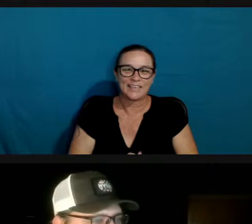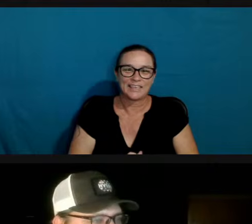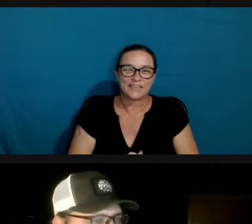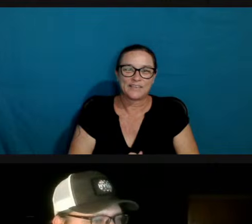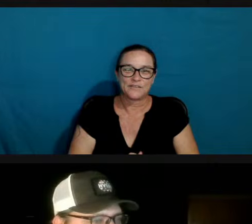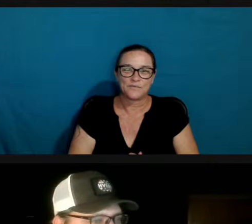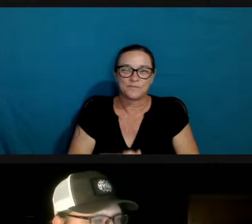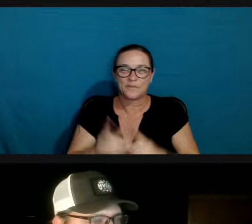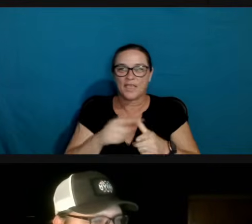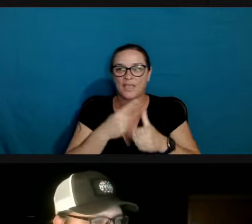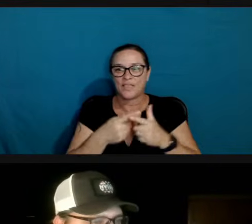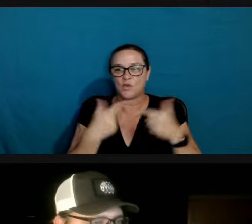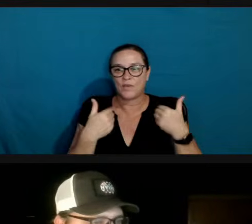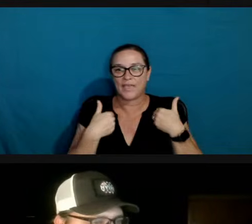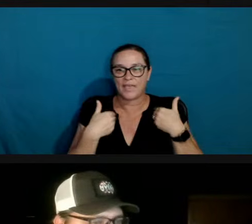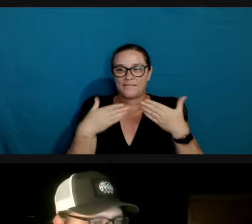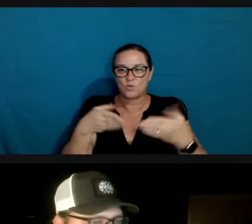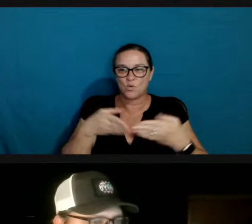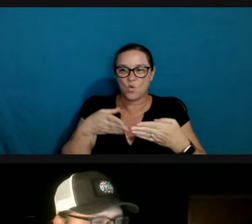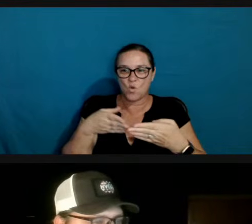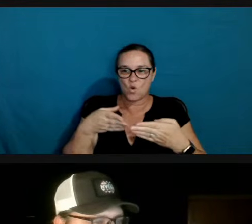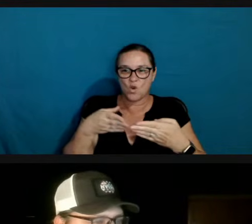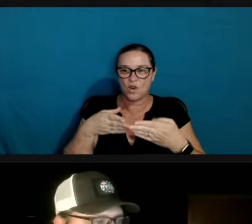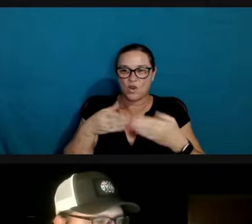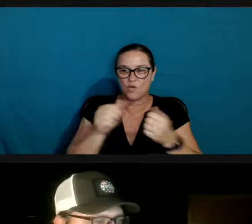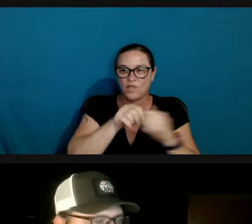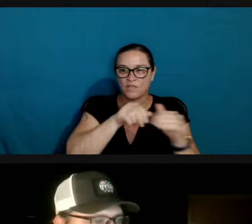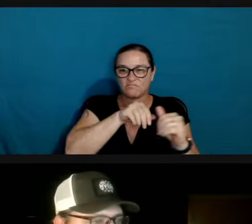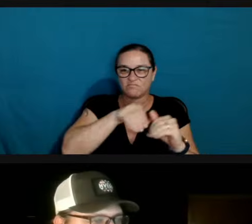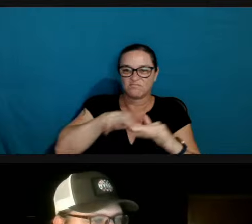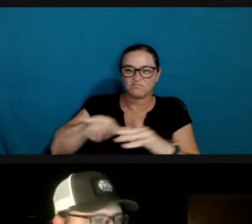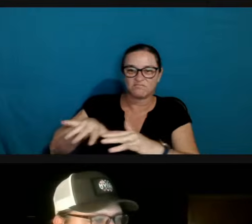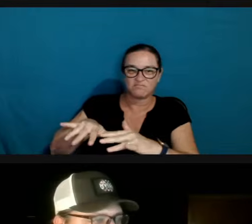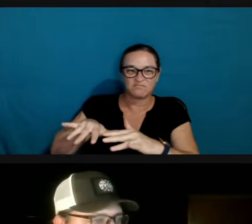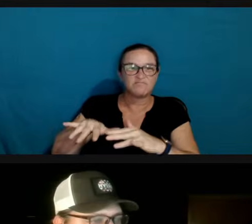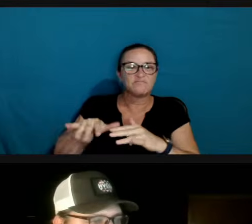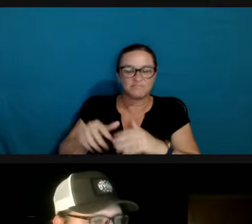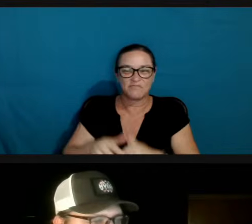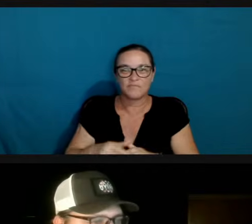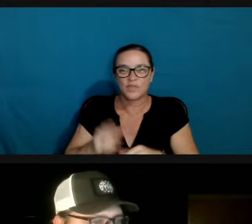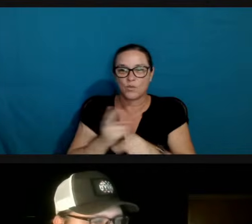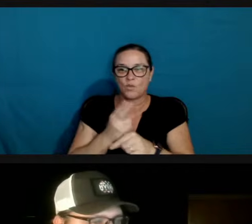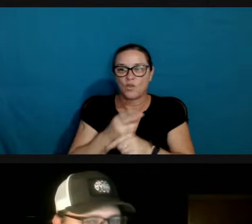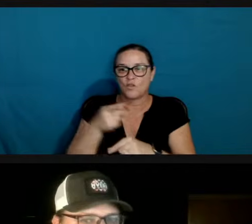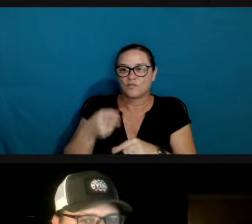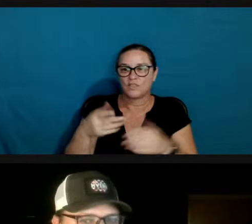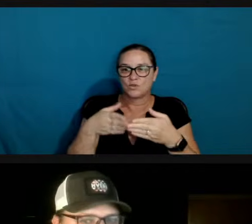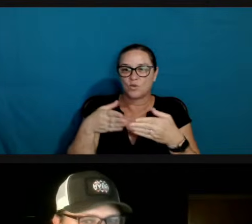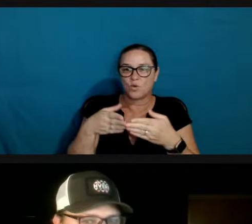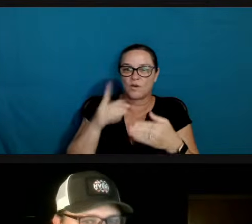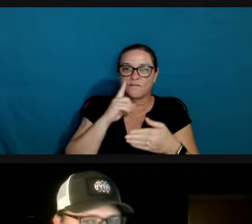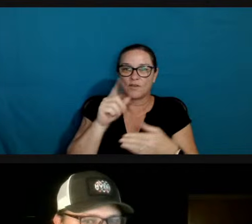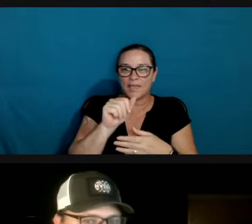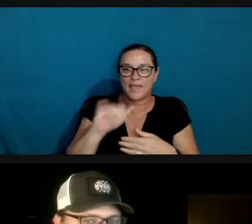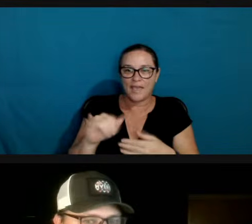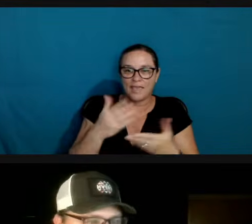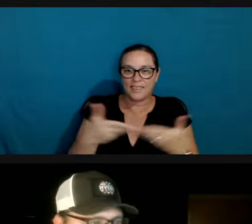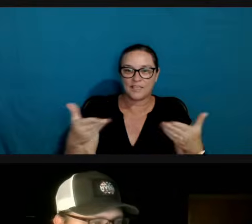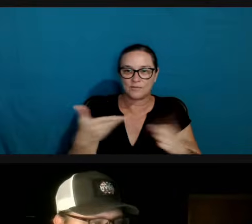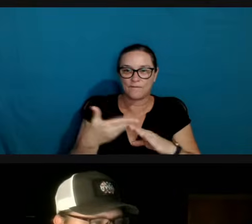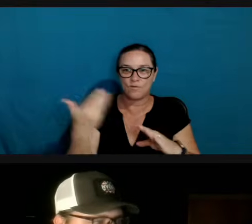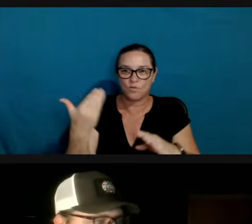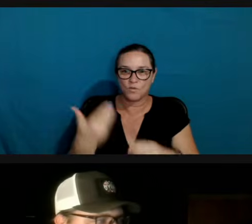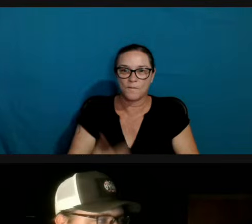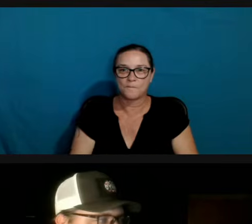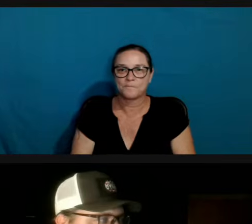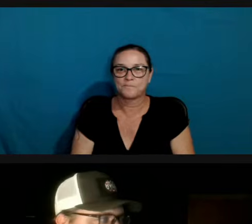And then we have that corner with all the debris on it. We've used this corner in some AI stuff we've done before,